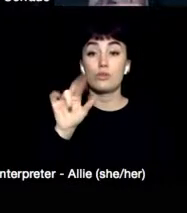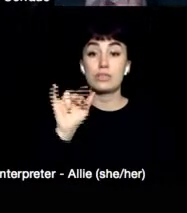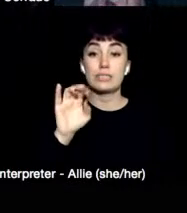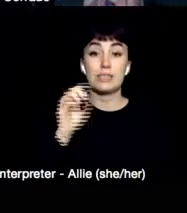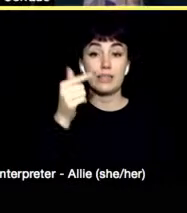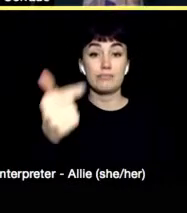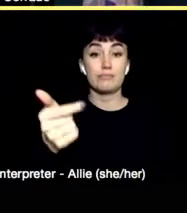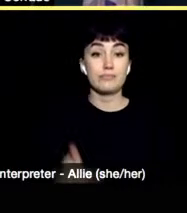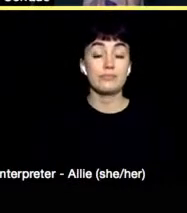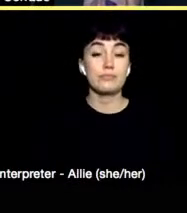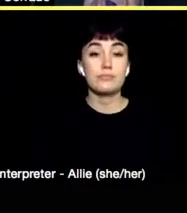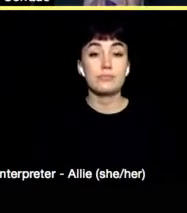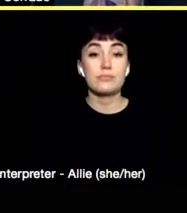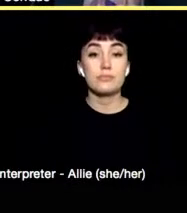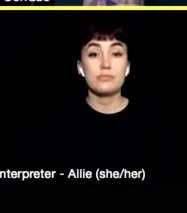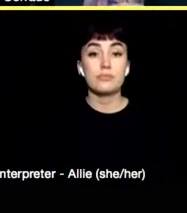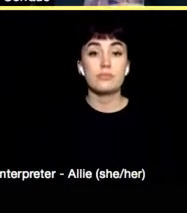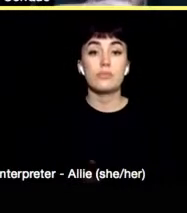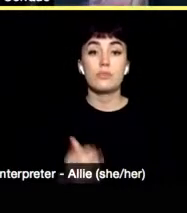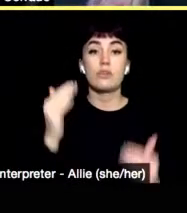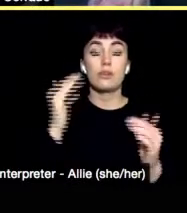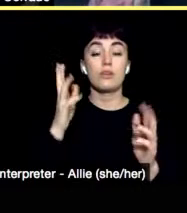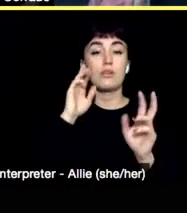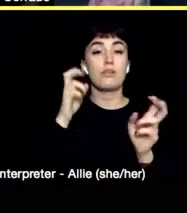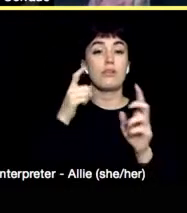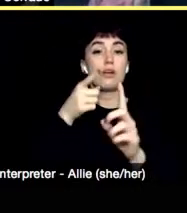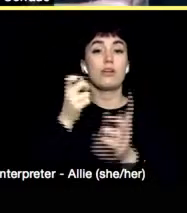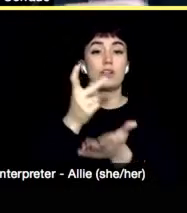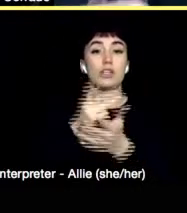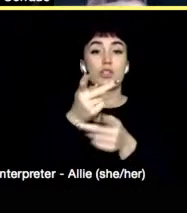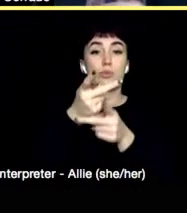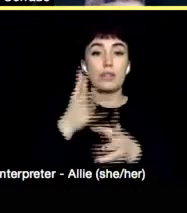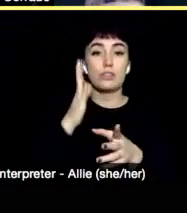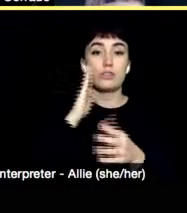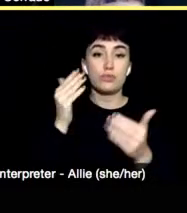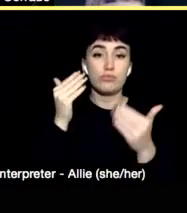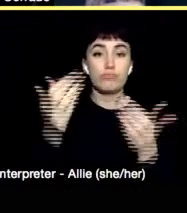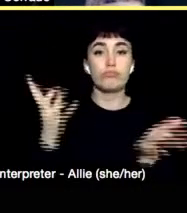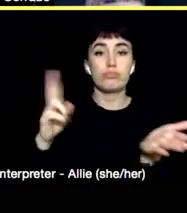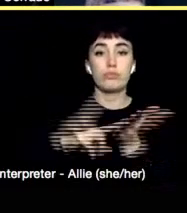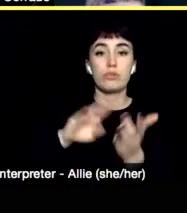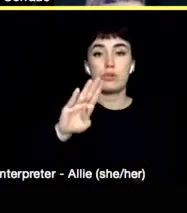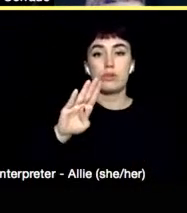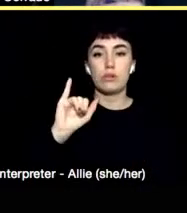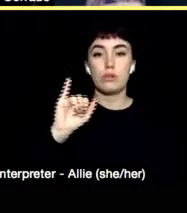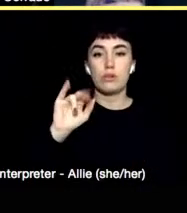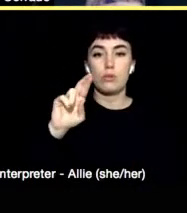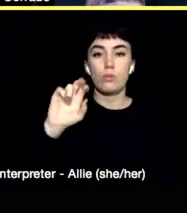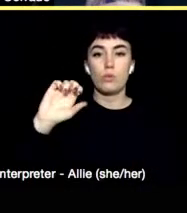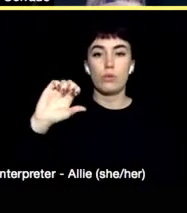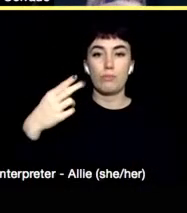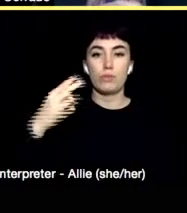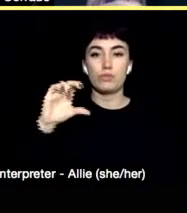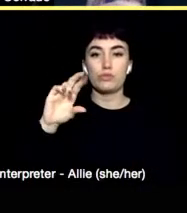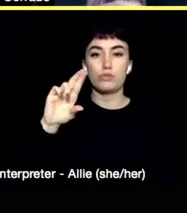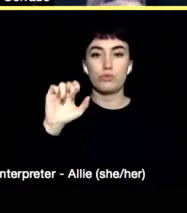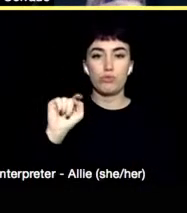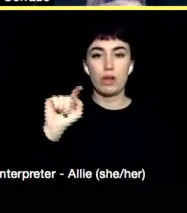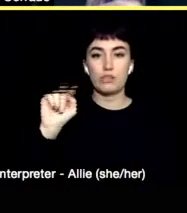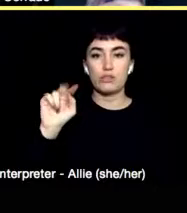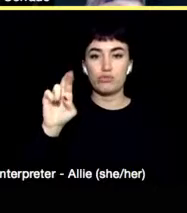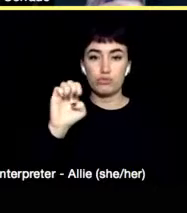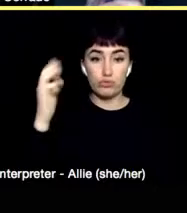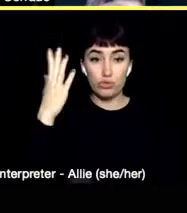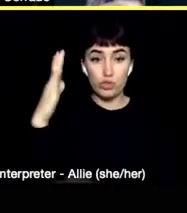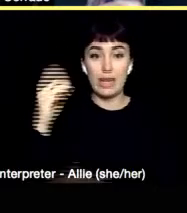too? Sure. The next matter seeks to authorize the supervisor to execute a contract with Birchcrest Tree